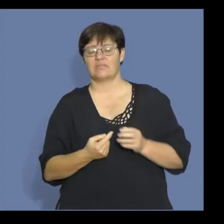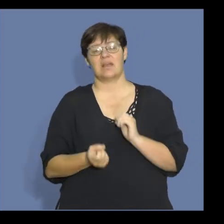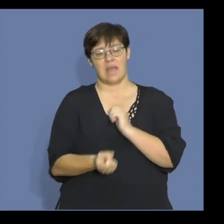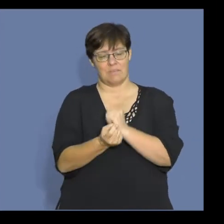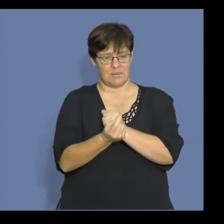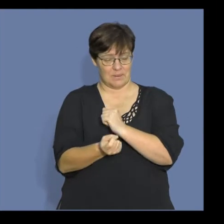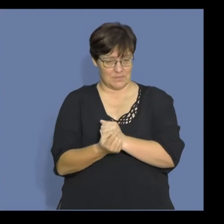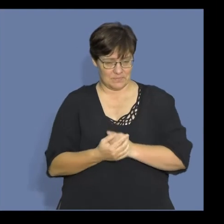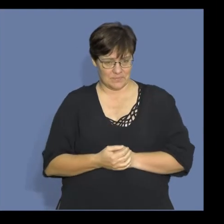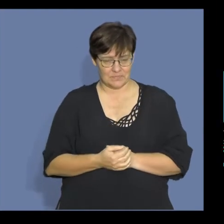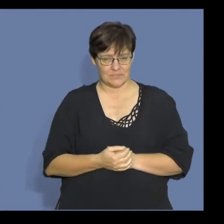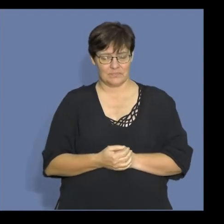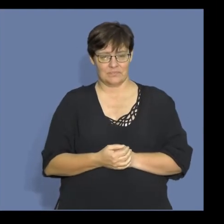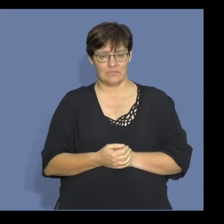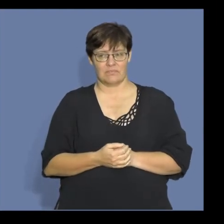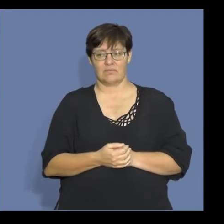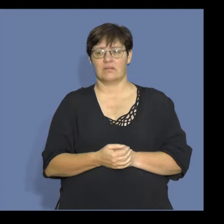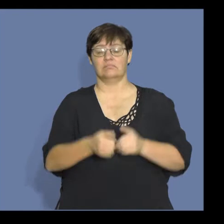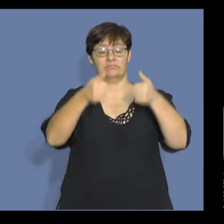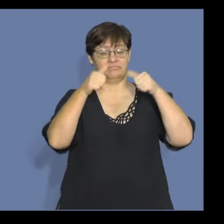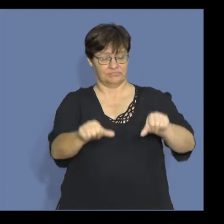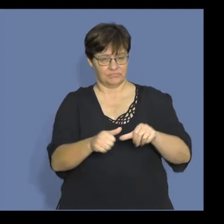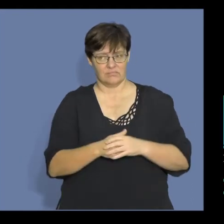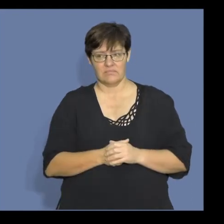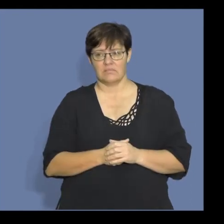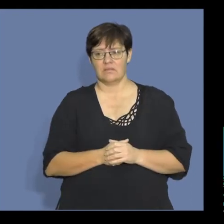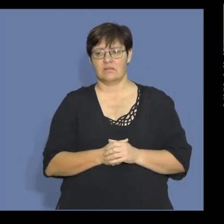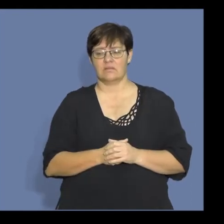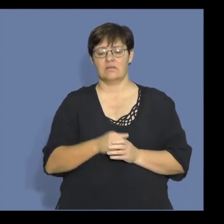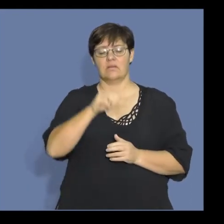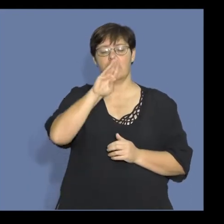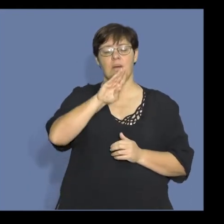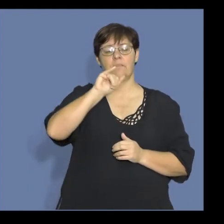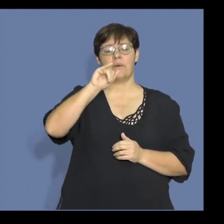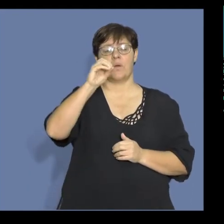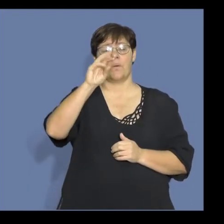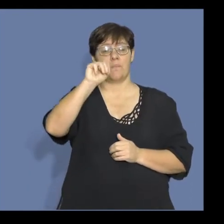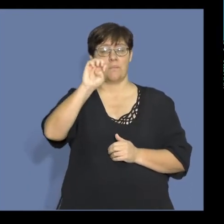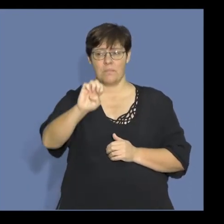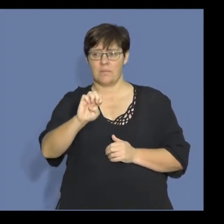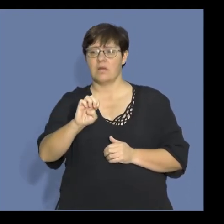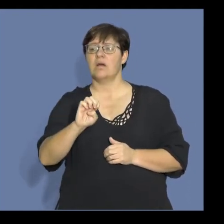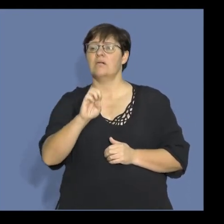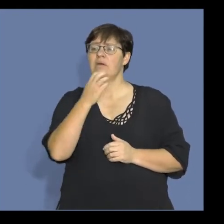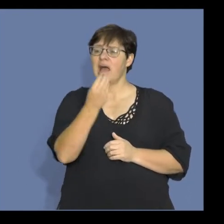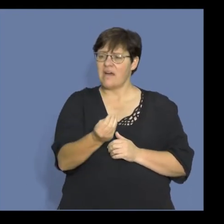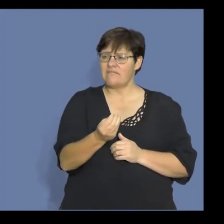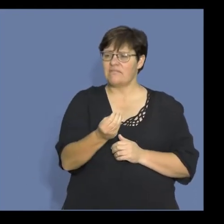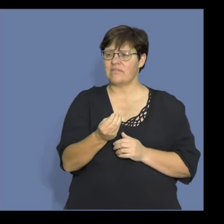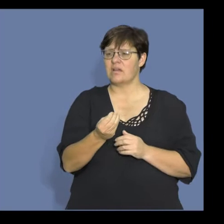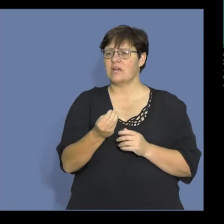environment are the living components. The next term, a biome that is characterized by